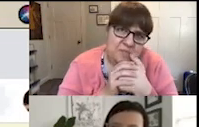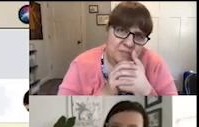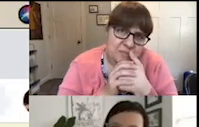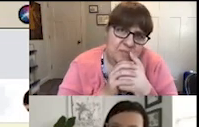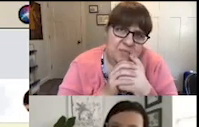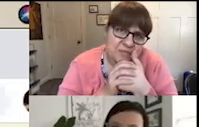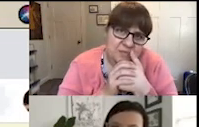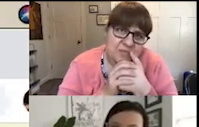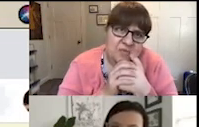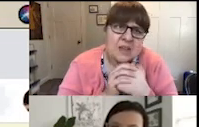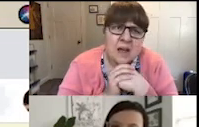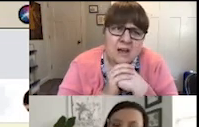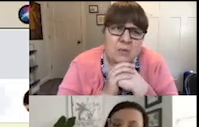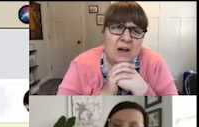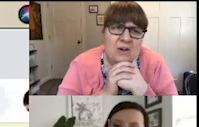in design. So